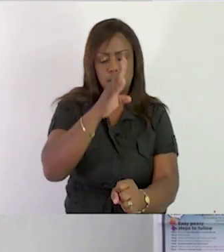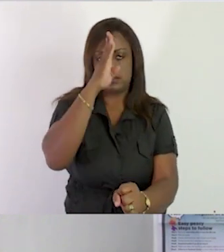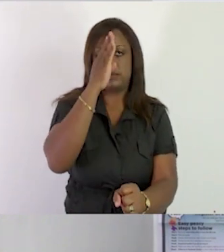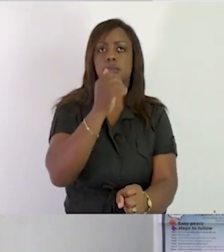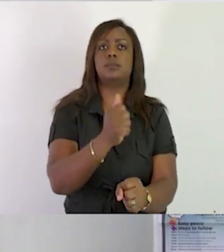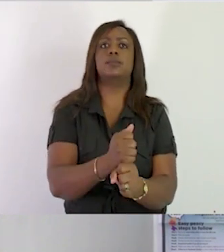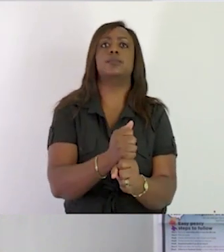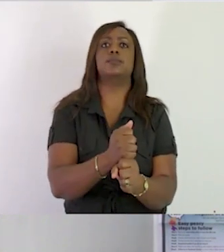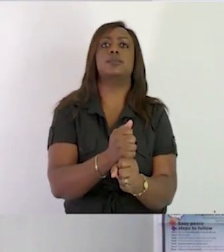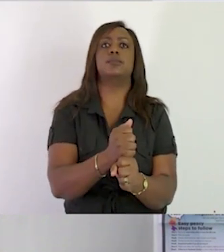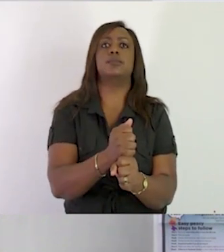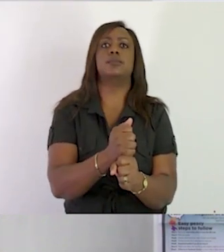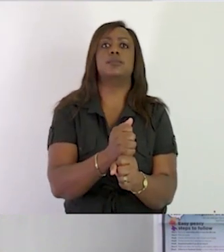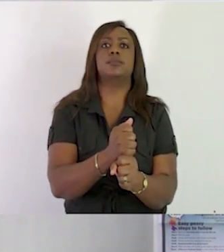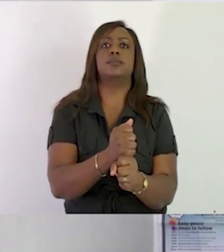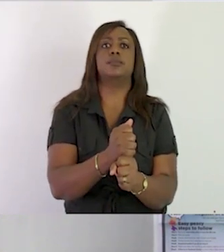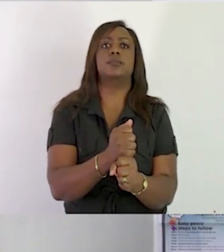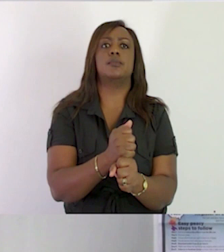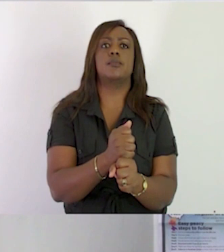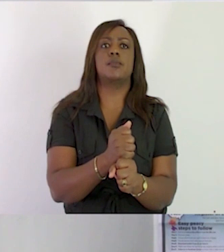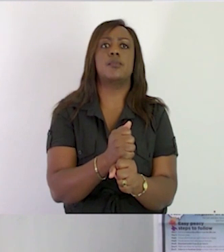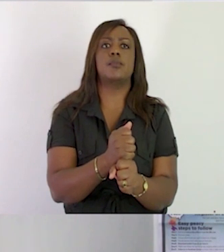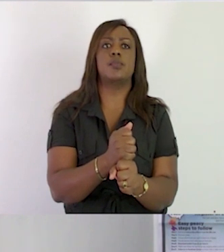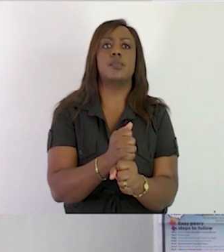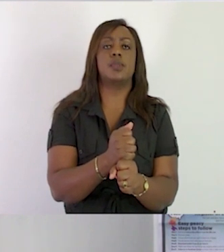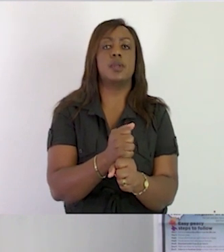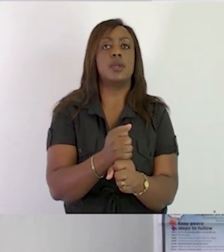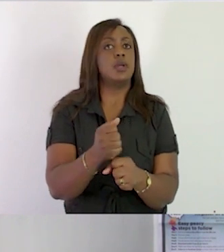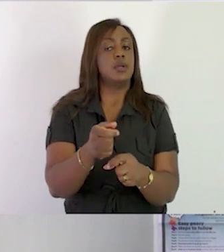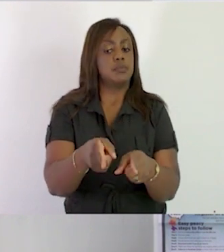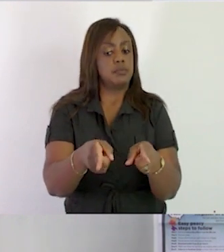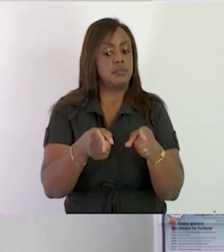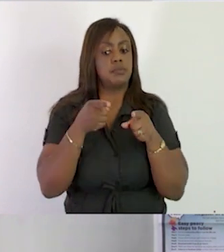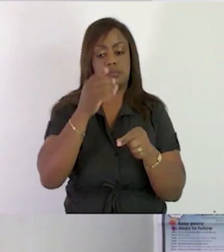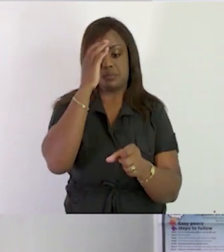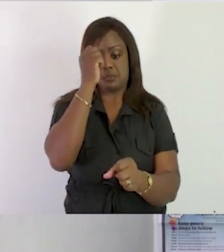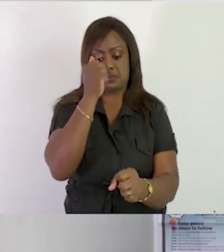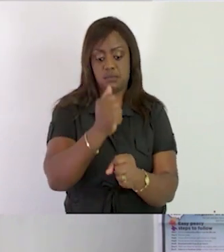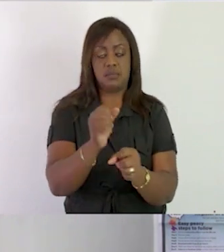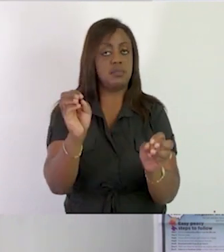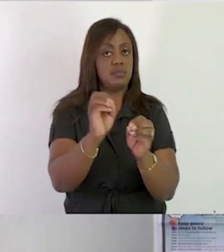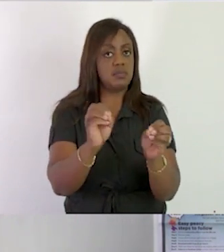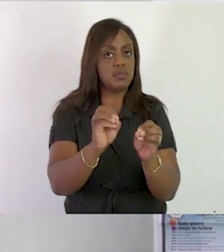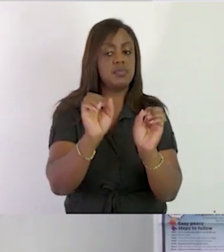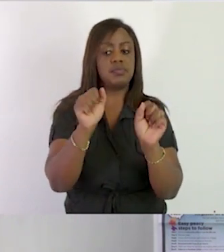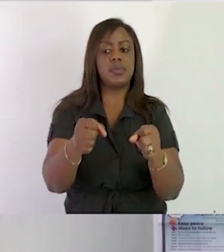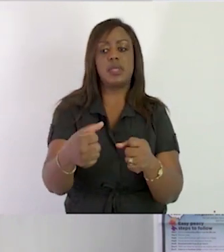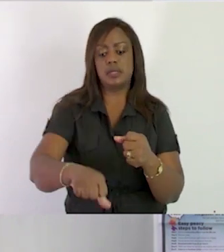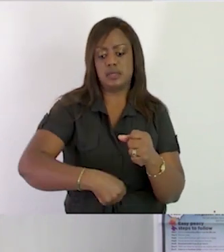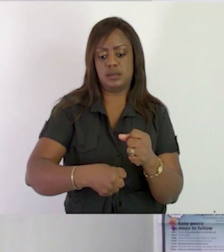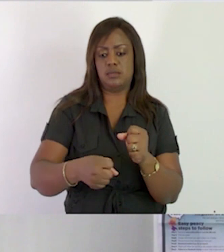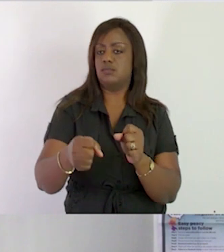maintaining sexual health, if one or both of the partners are not faithful to each other, and then they have sexual intercourse with somebody else,